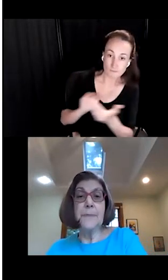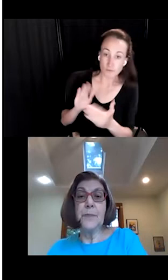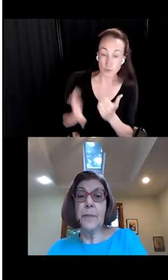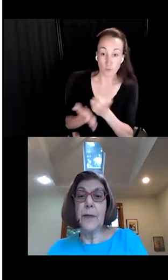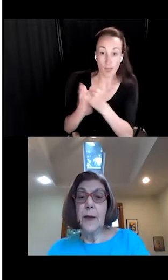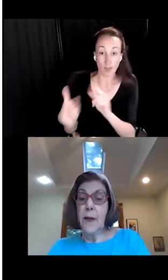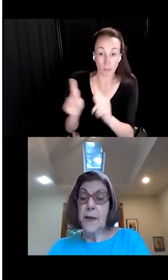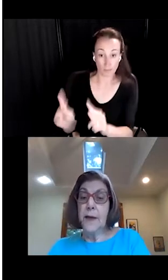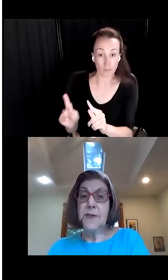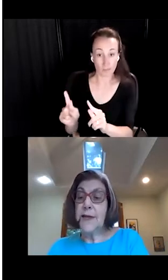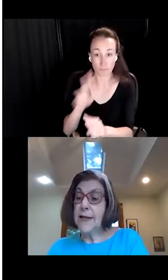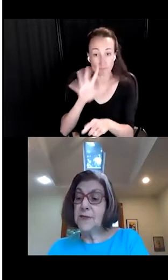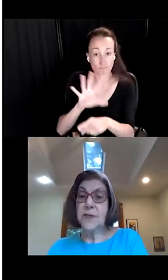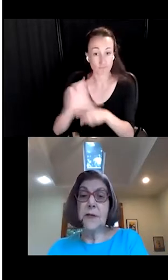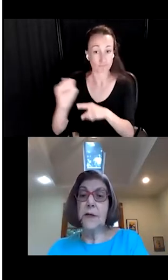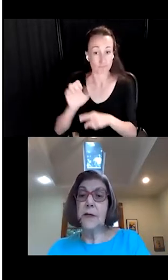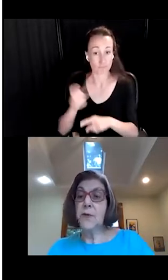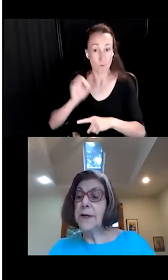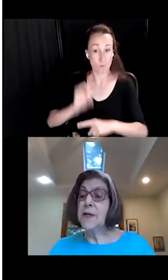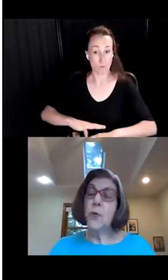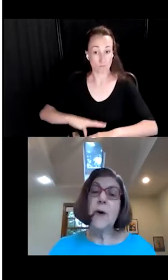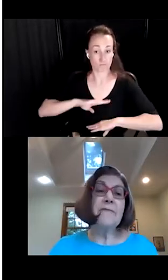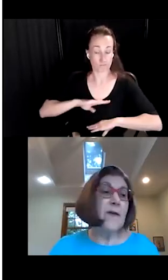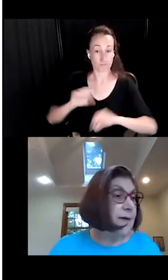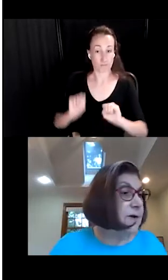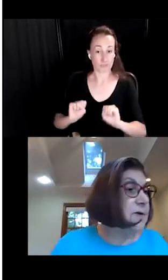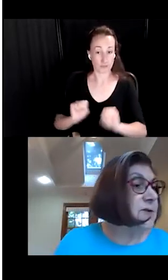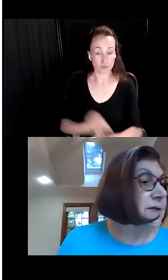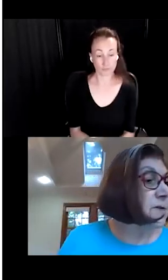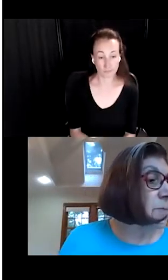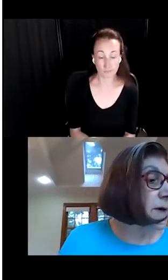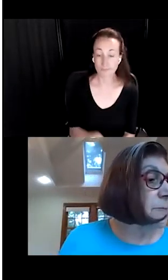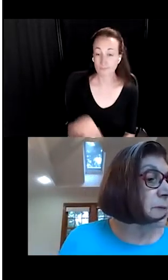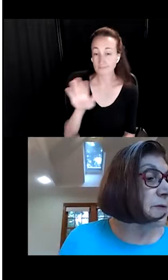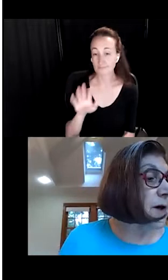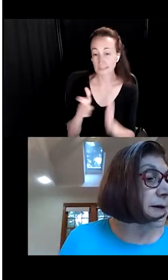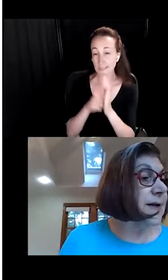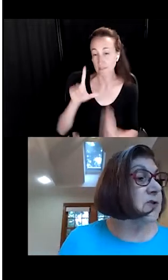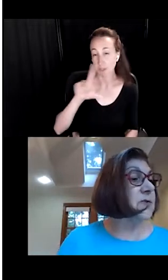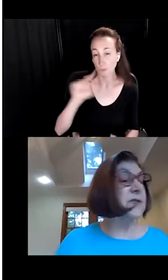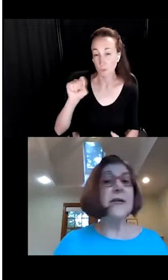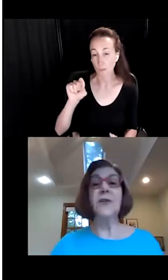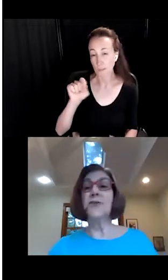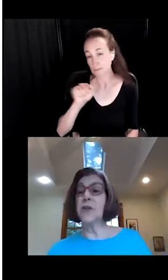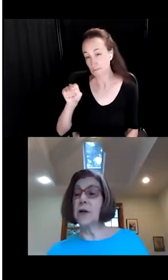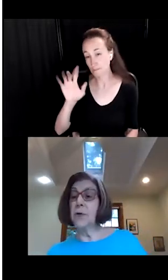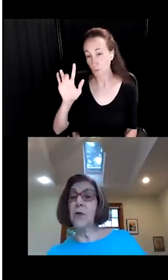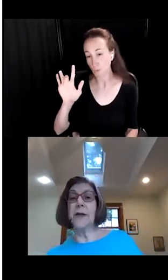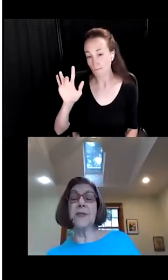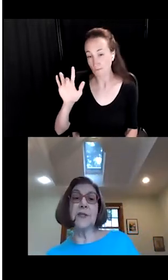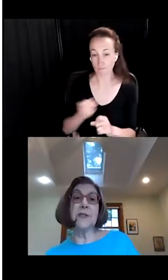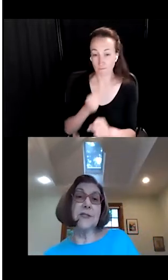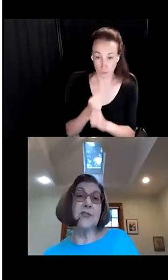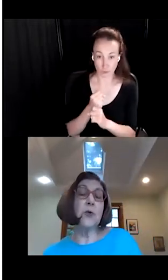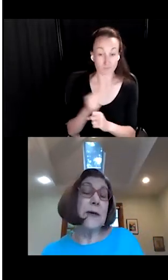Unfortunately, it takes 20 to 25 years, even though many people thought it takes 2 to 10 years in our poll,